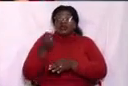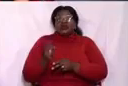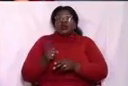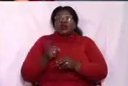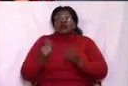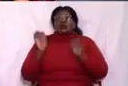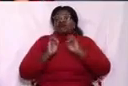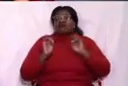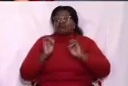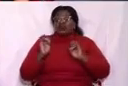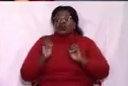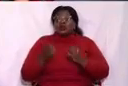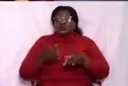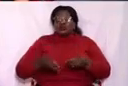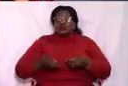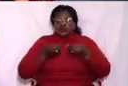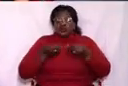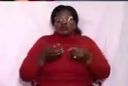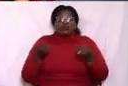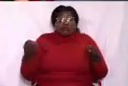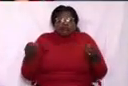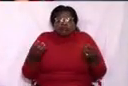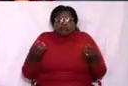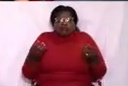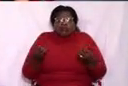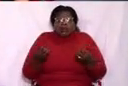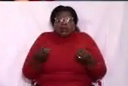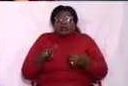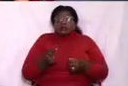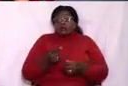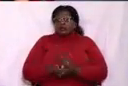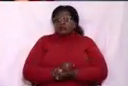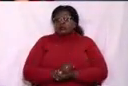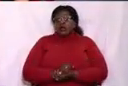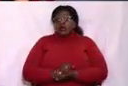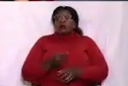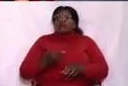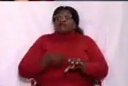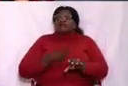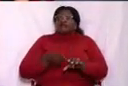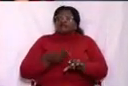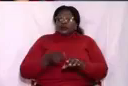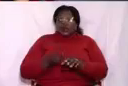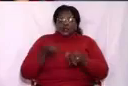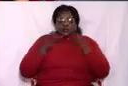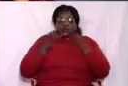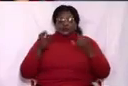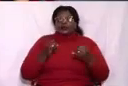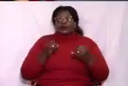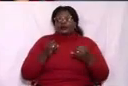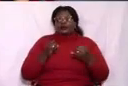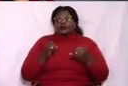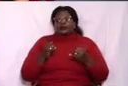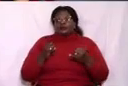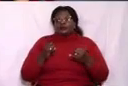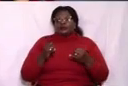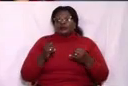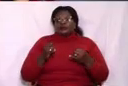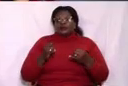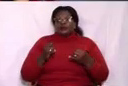deliver such big quantities. So I always tell them that, I can break